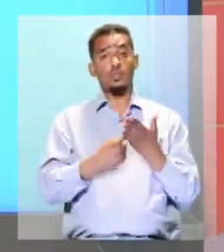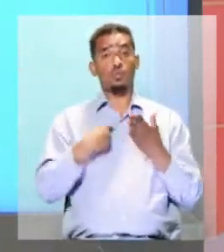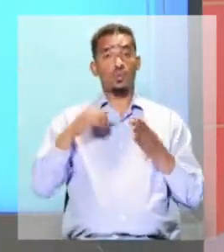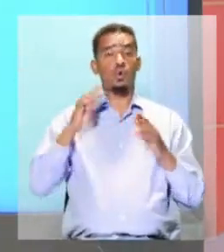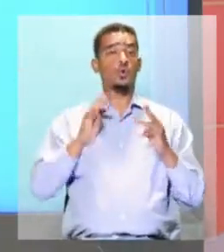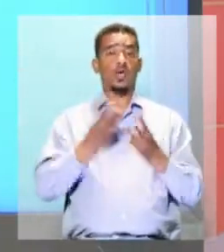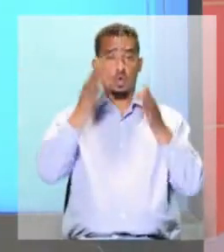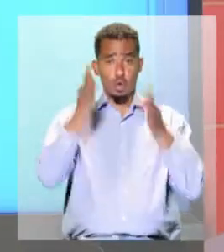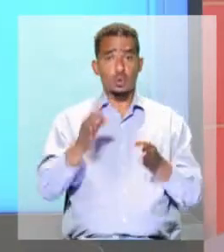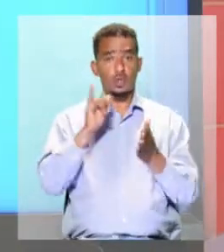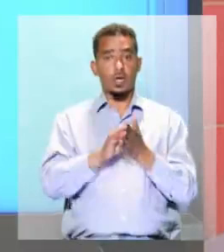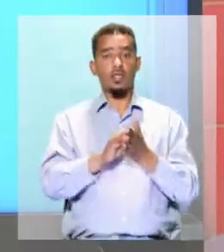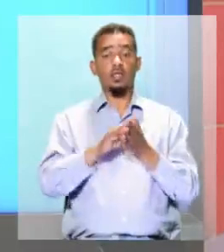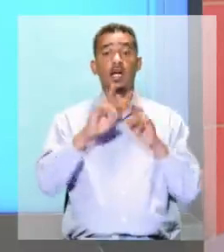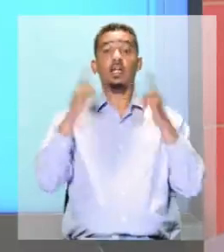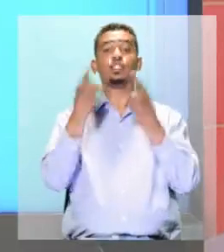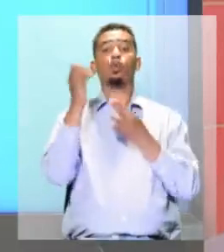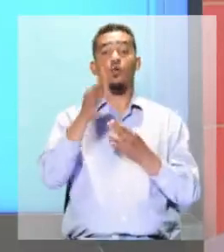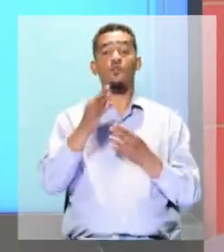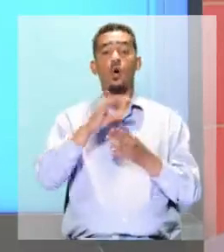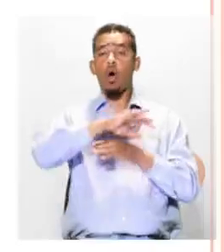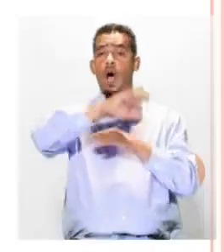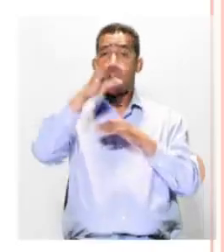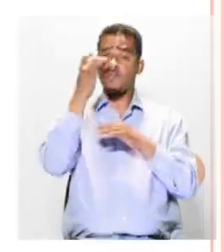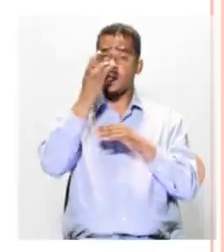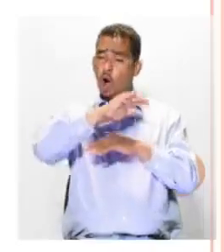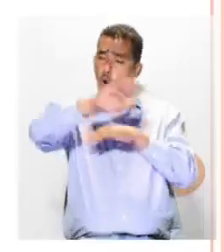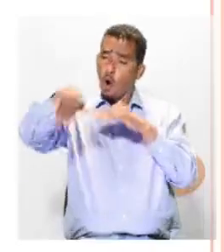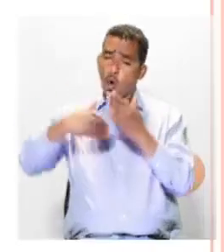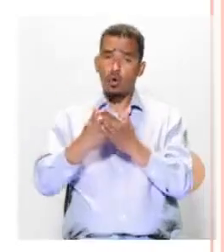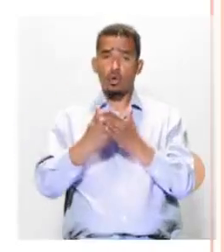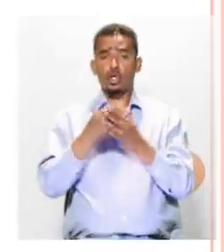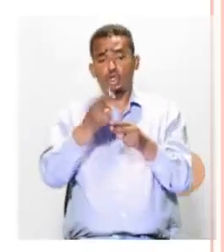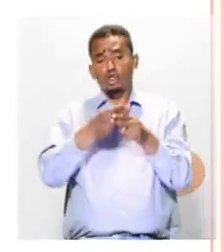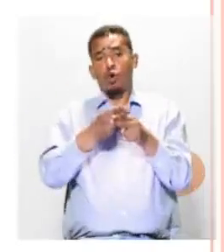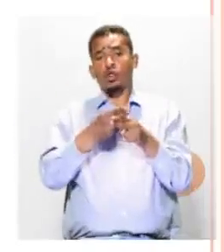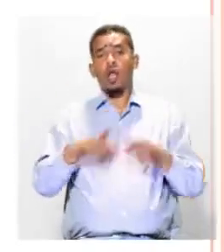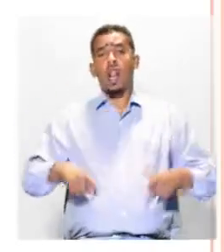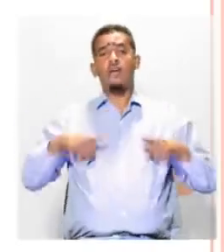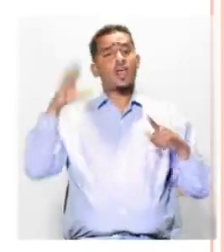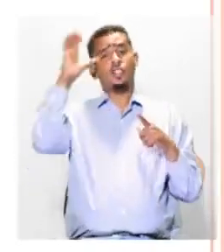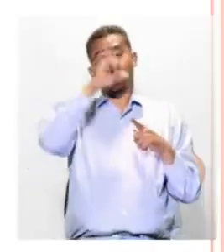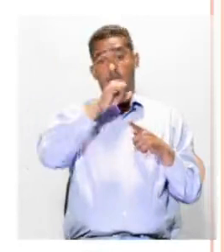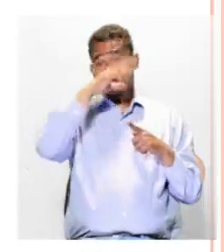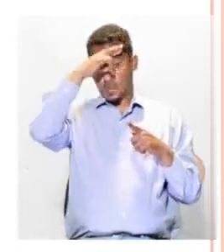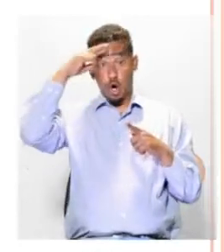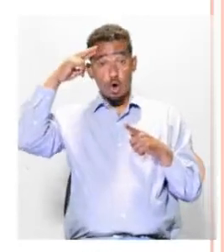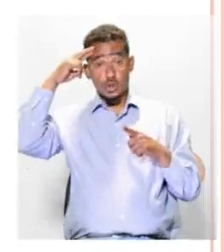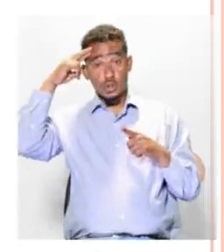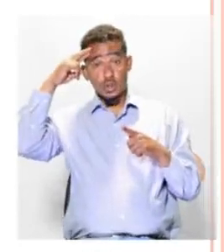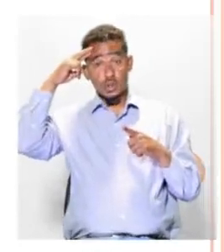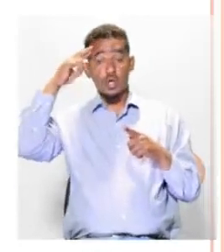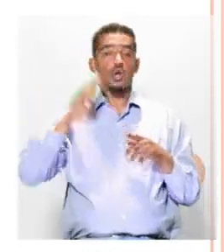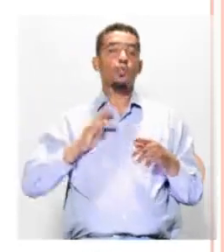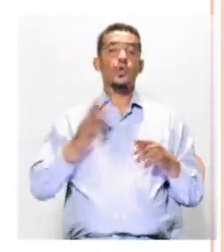that a region of Africa, almost all have short life expectancy because